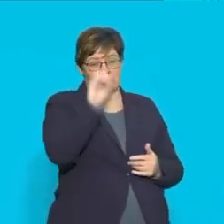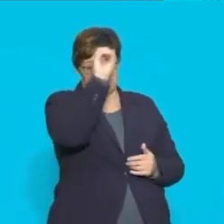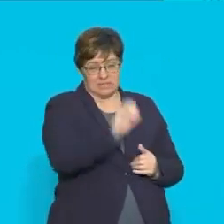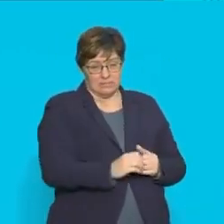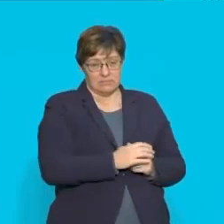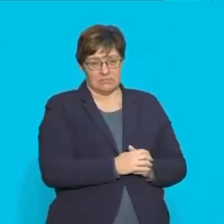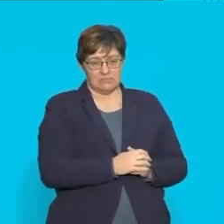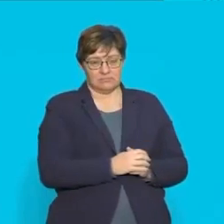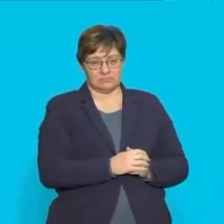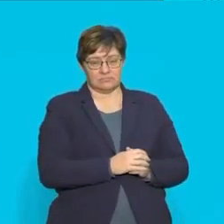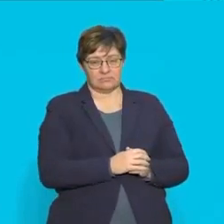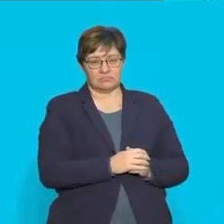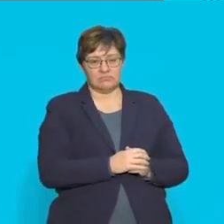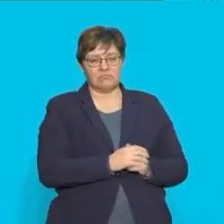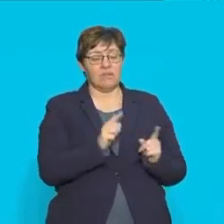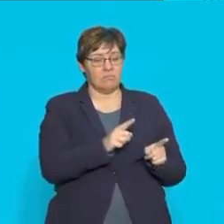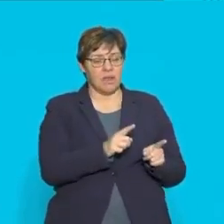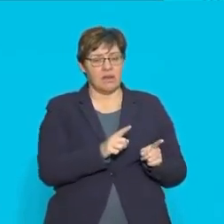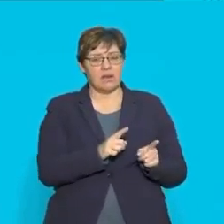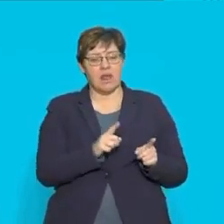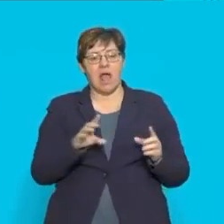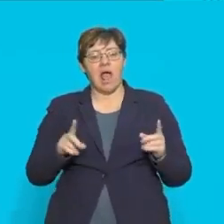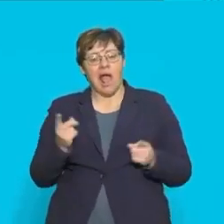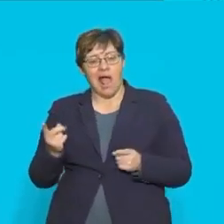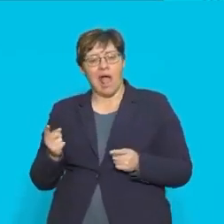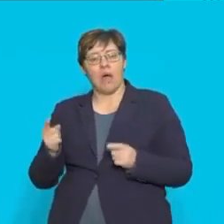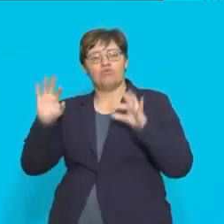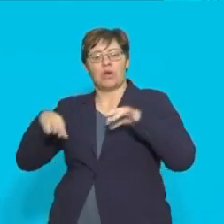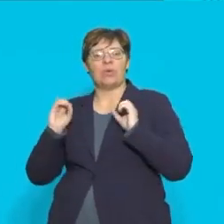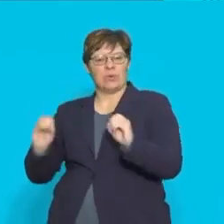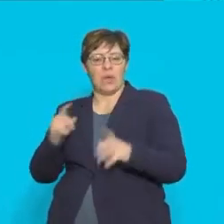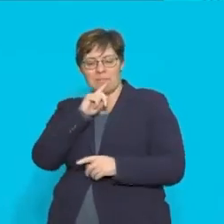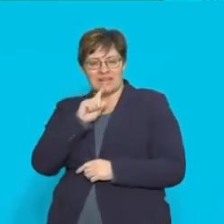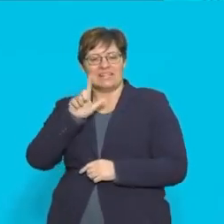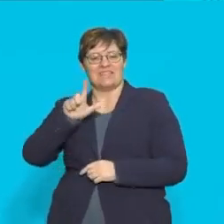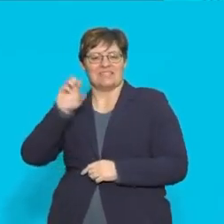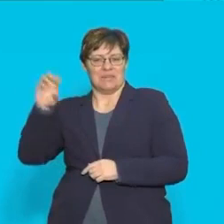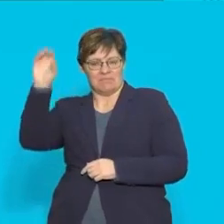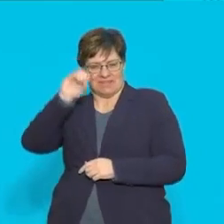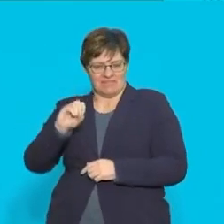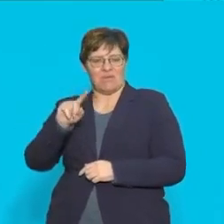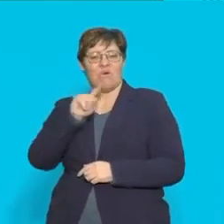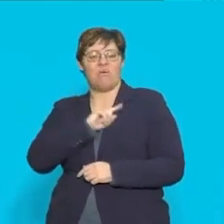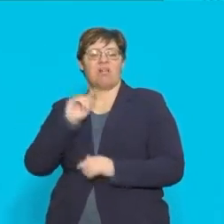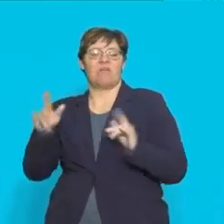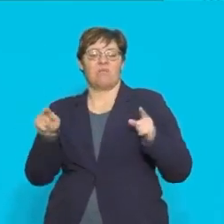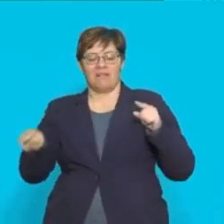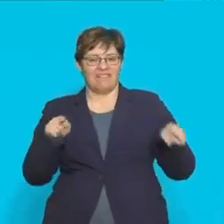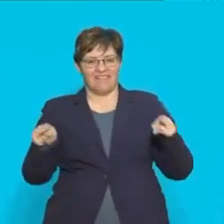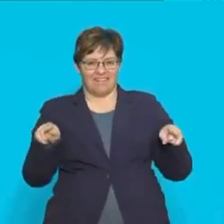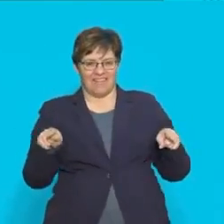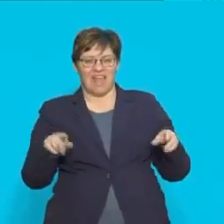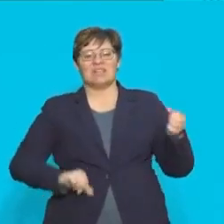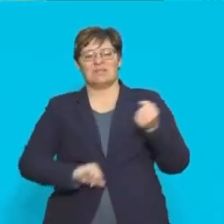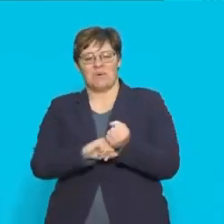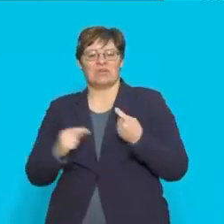is 30%, what is a complementary of that? It will be 70%, because